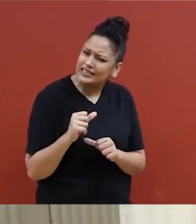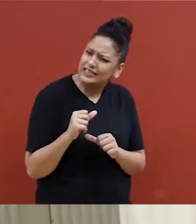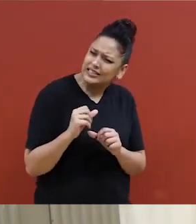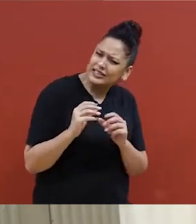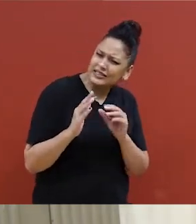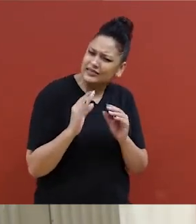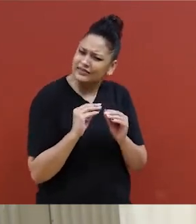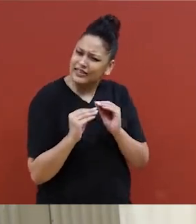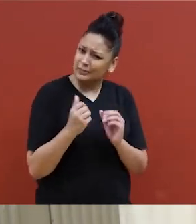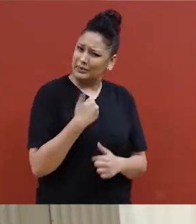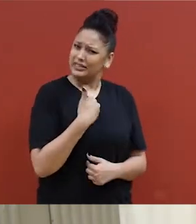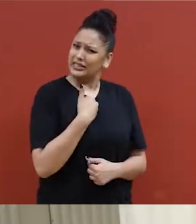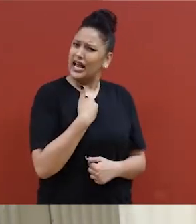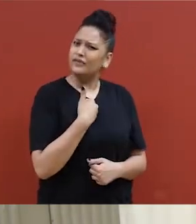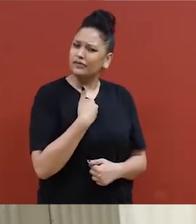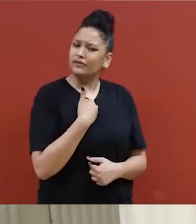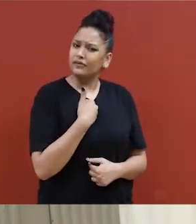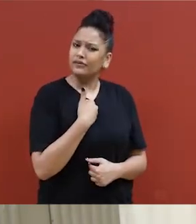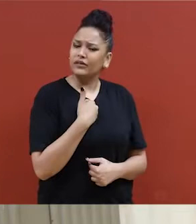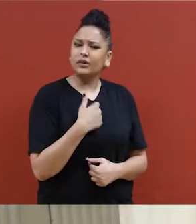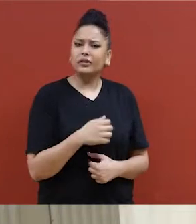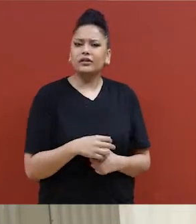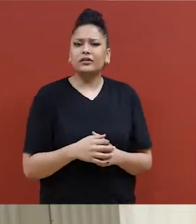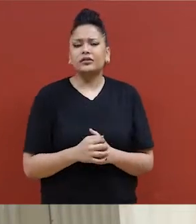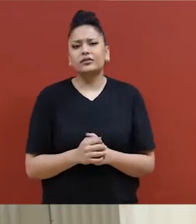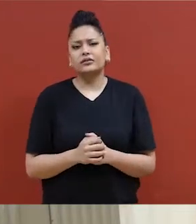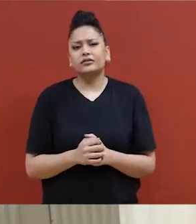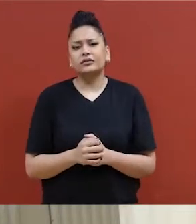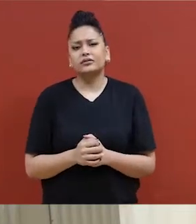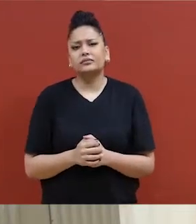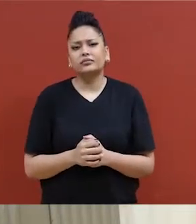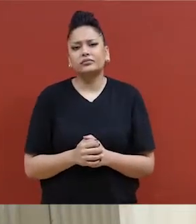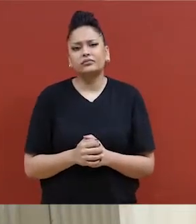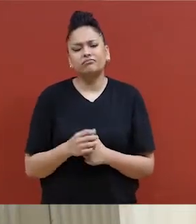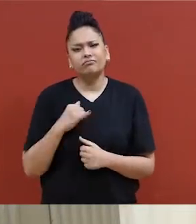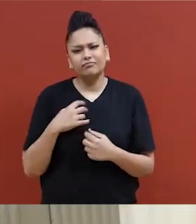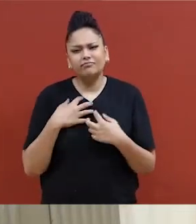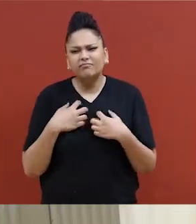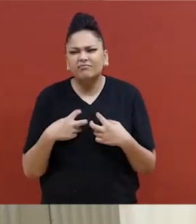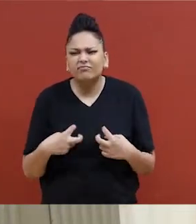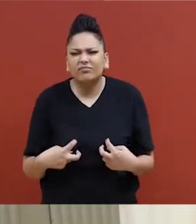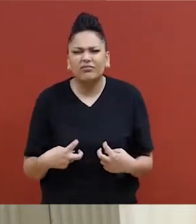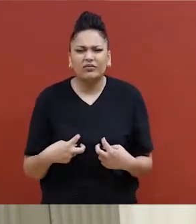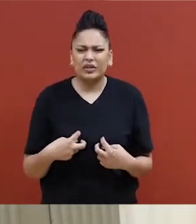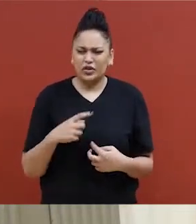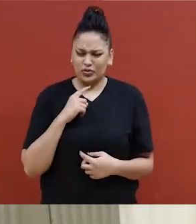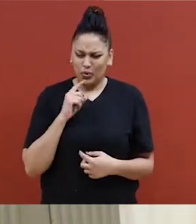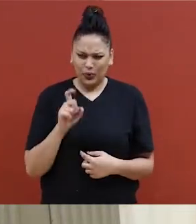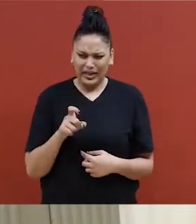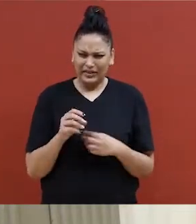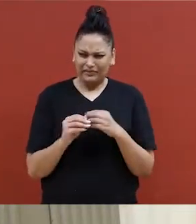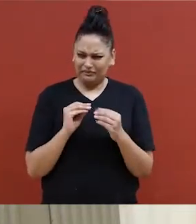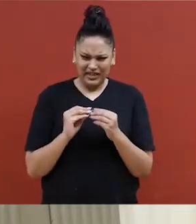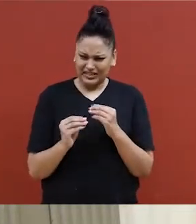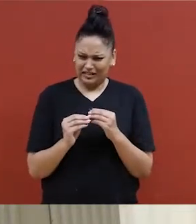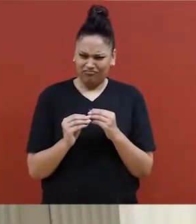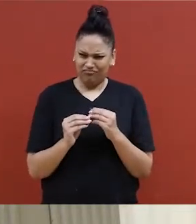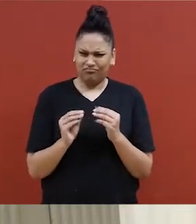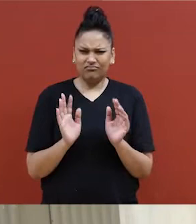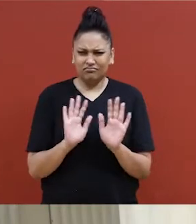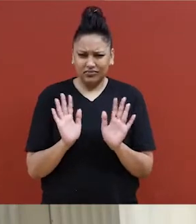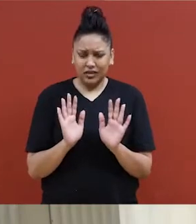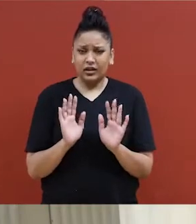try to fix, which I didn't think needed fixing